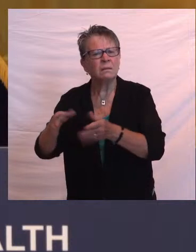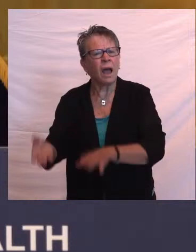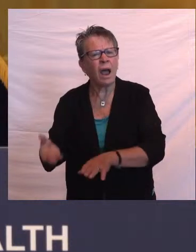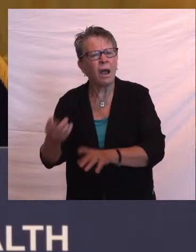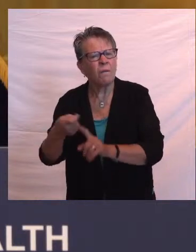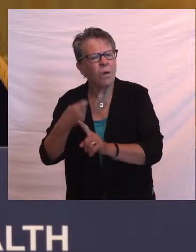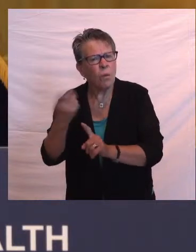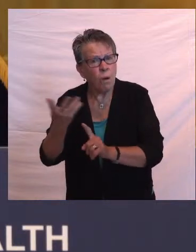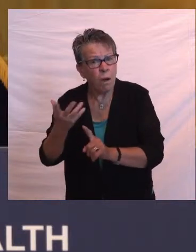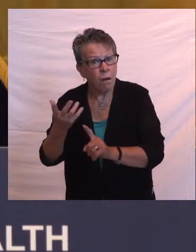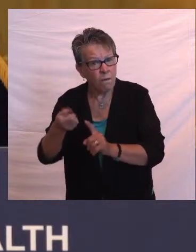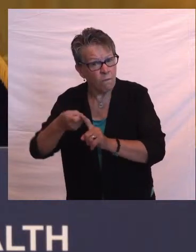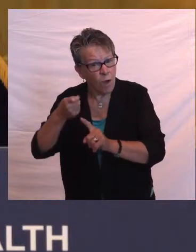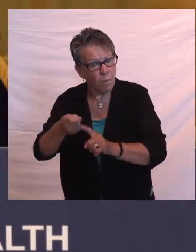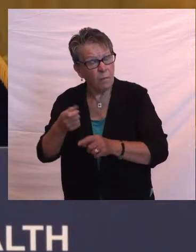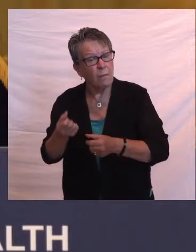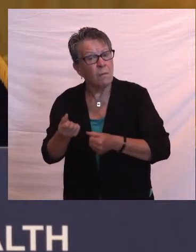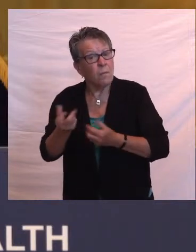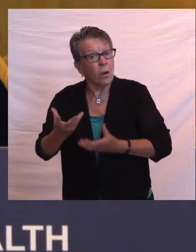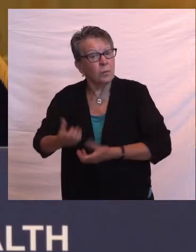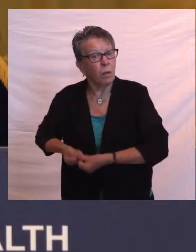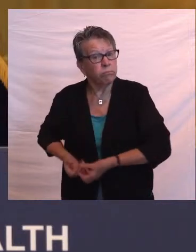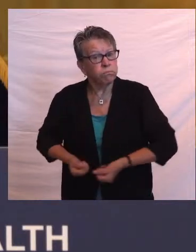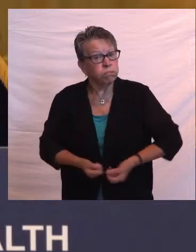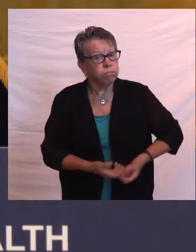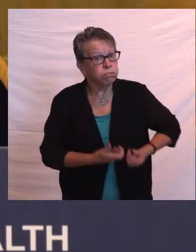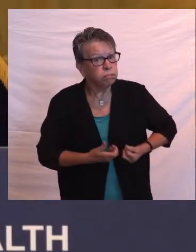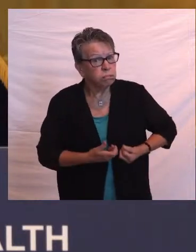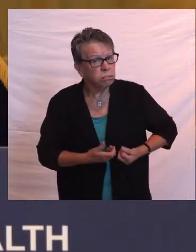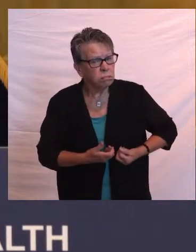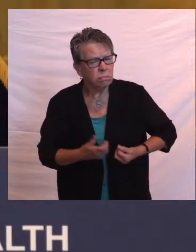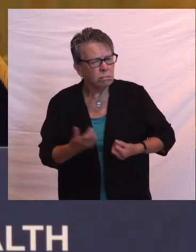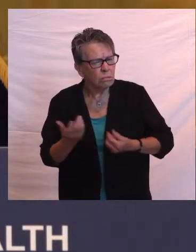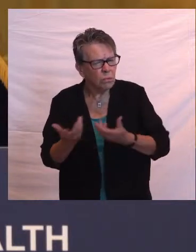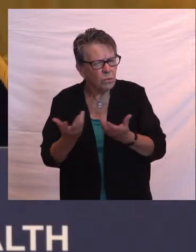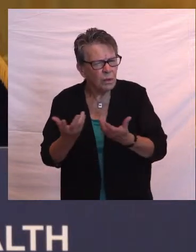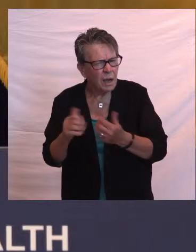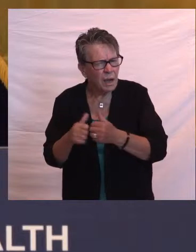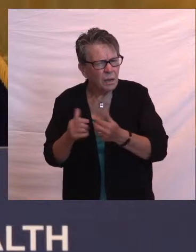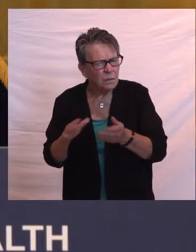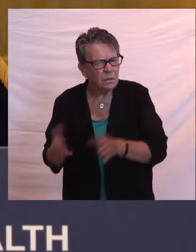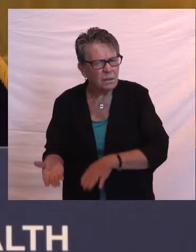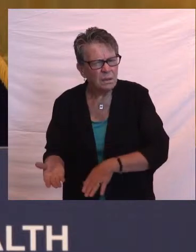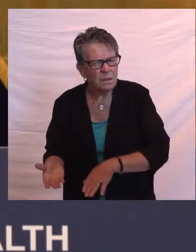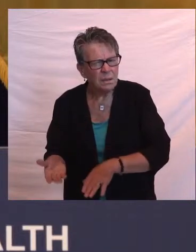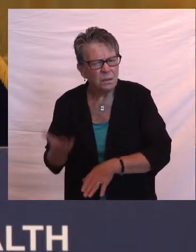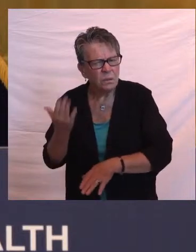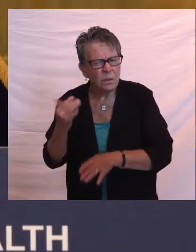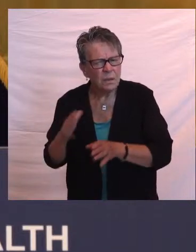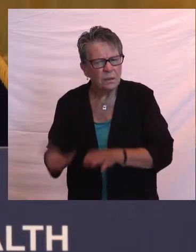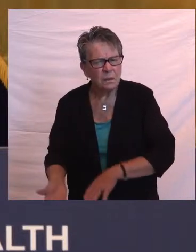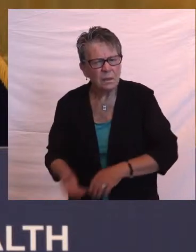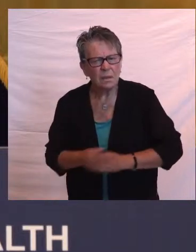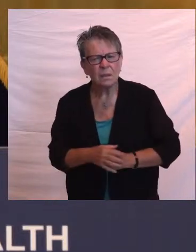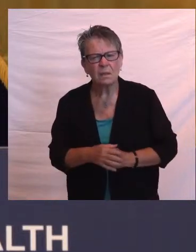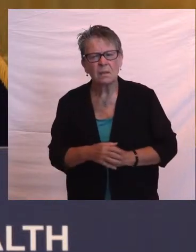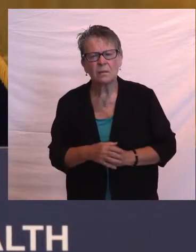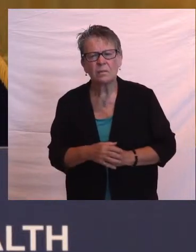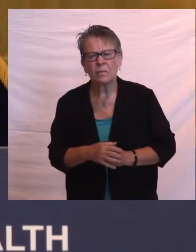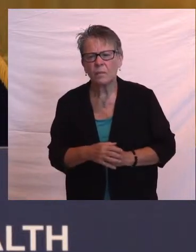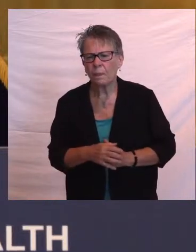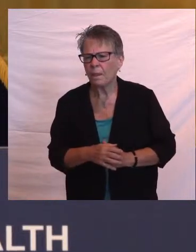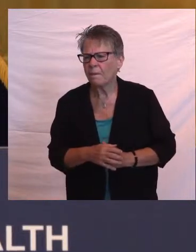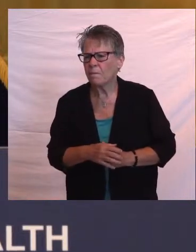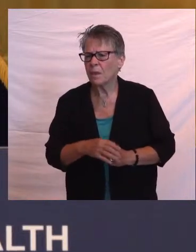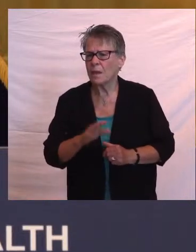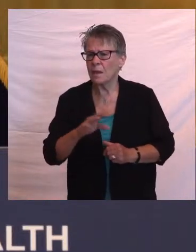mentioned reports of looting in Manville. Can you talk a little bit more about that and explain what happened? Also today, the FBI crime statistics